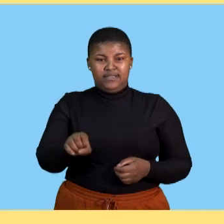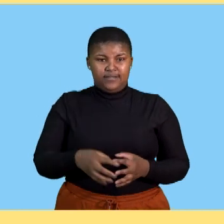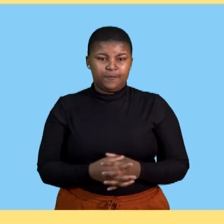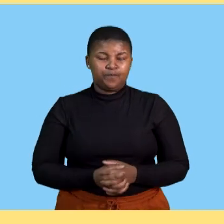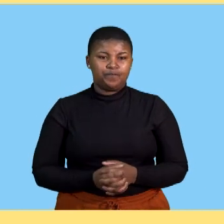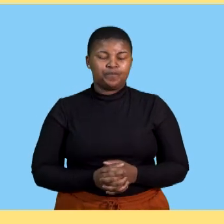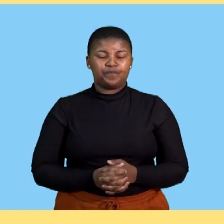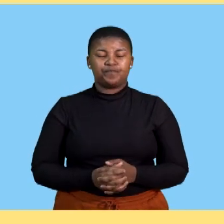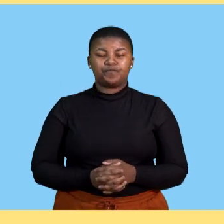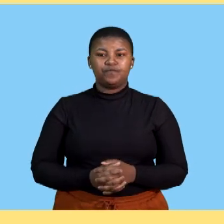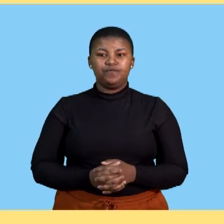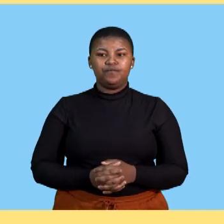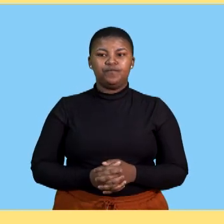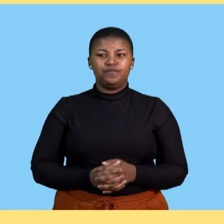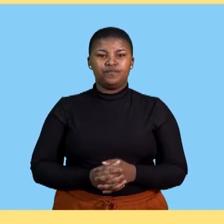42.2%.